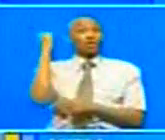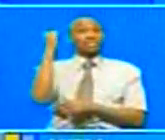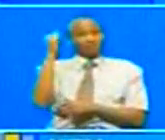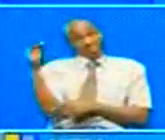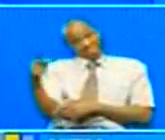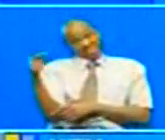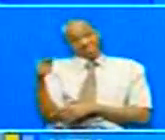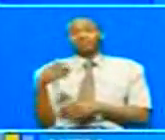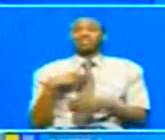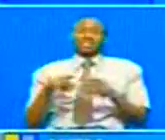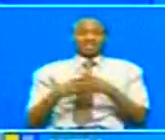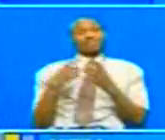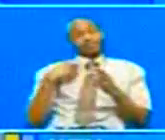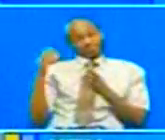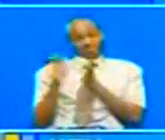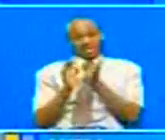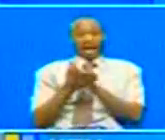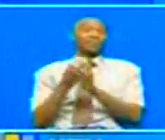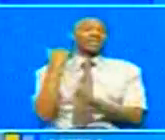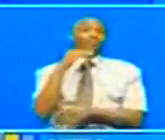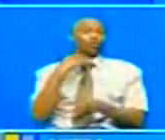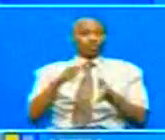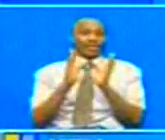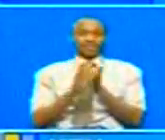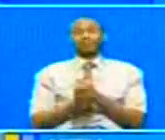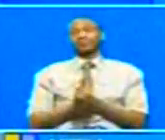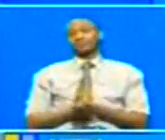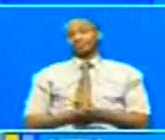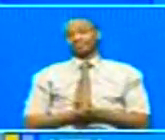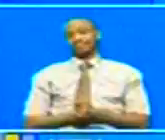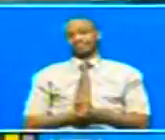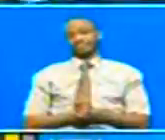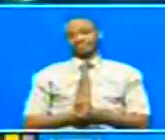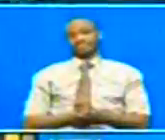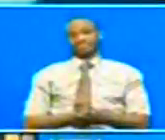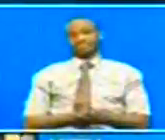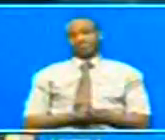undertones degenerate into criminal activity is occurring.